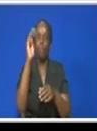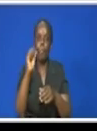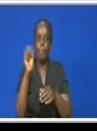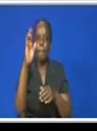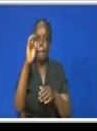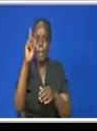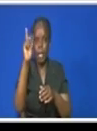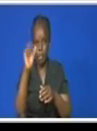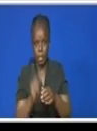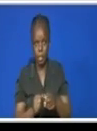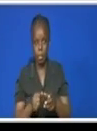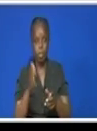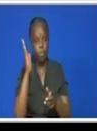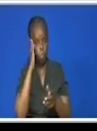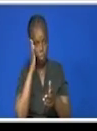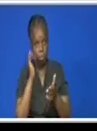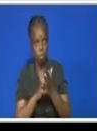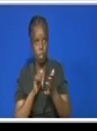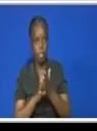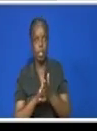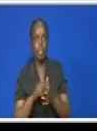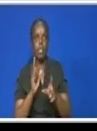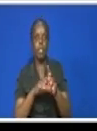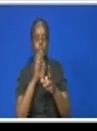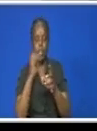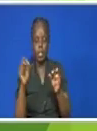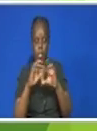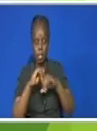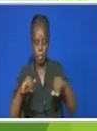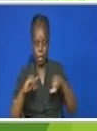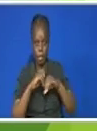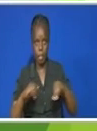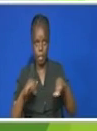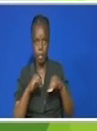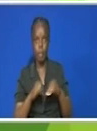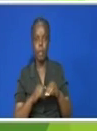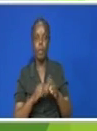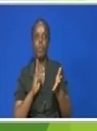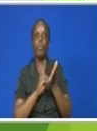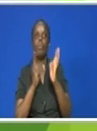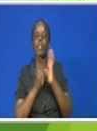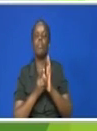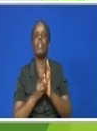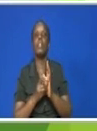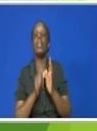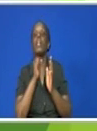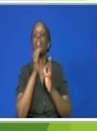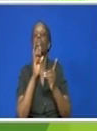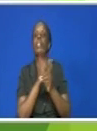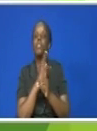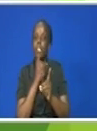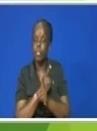here we'll have to note that when written separately, you'll be defining instead of